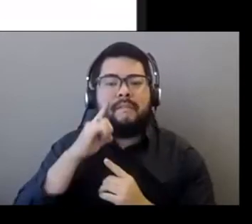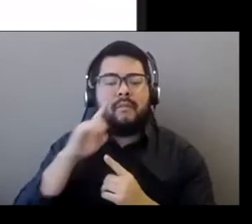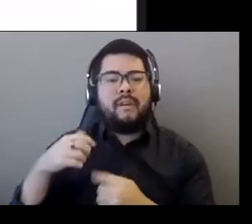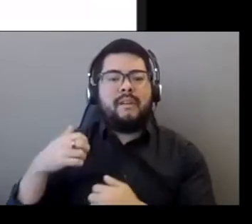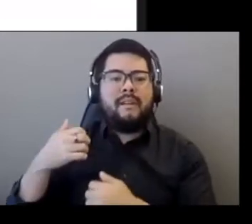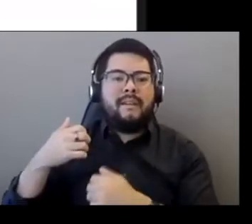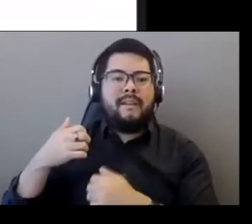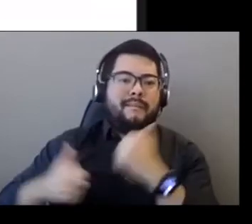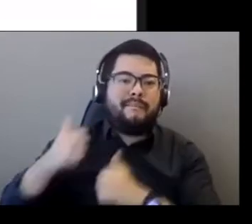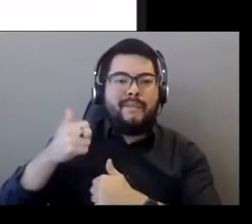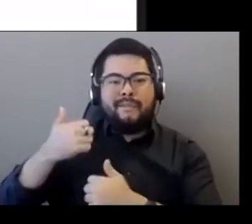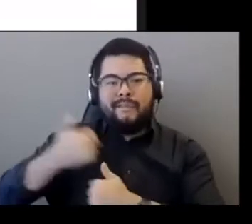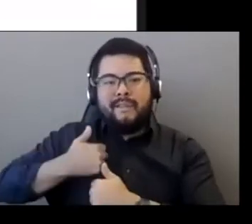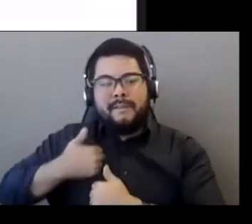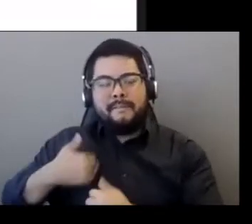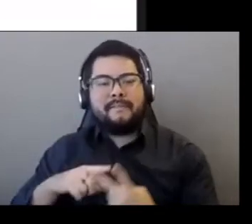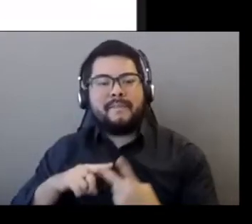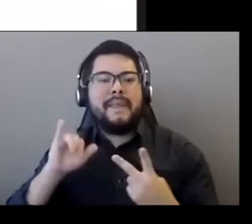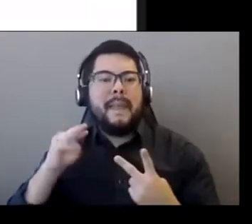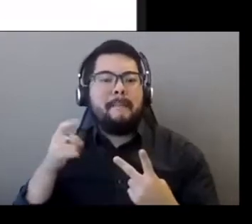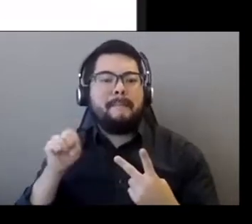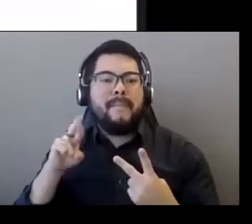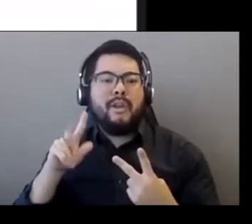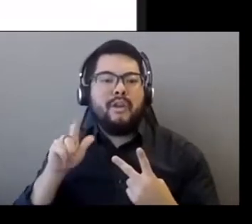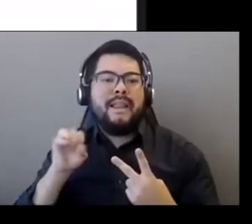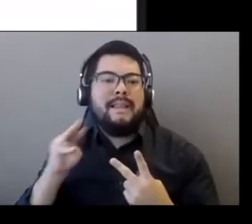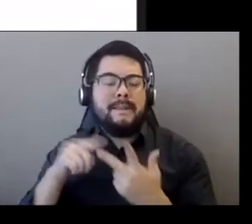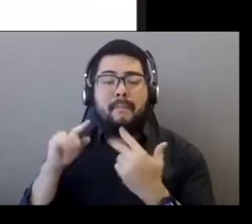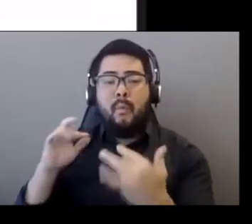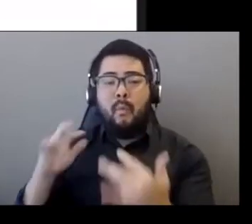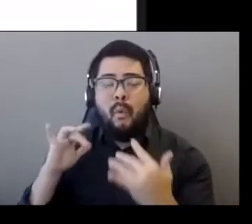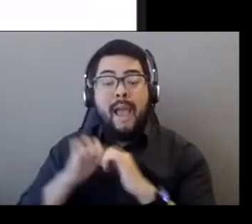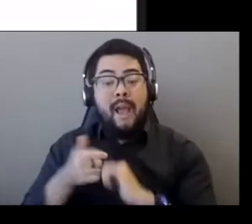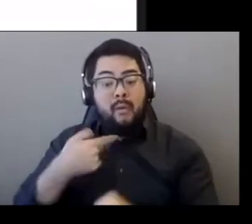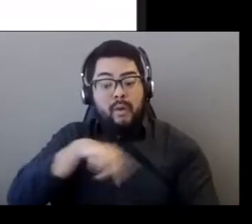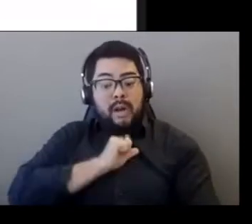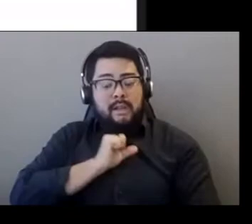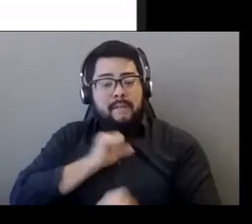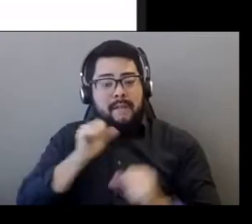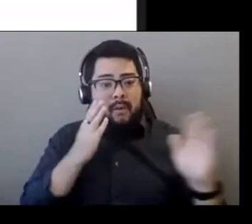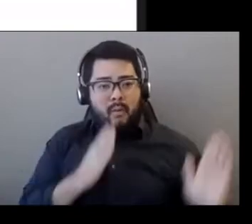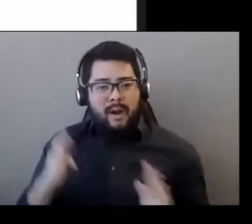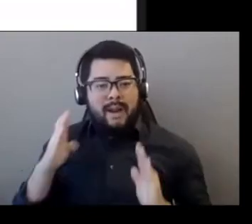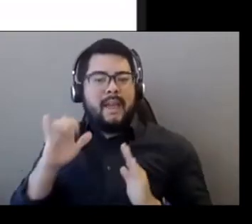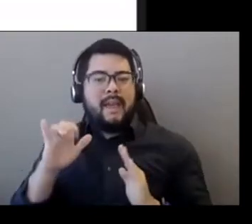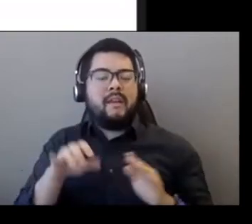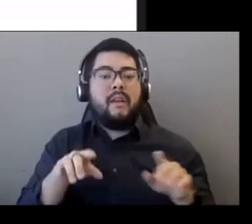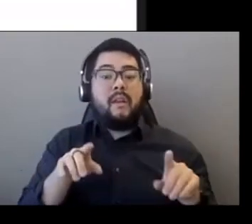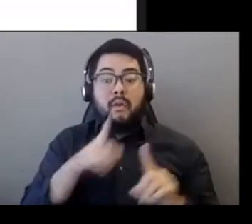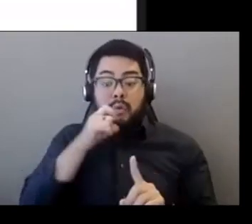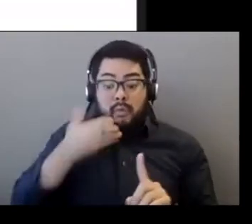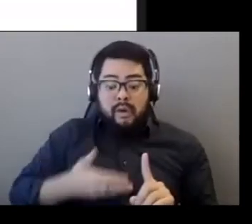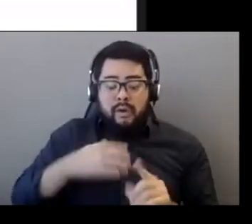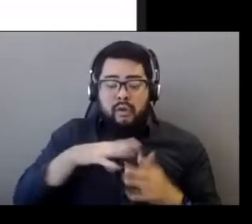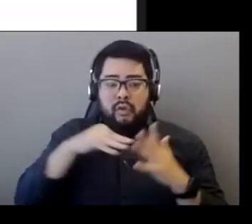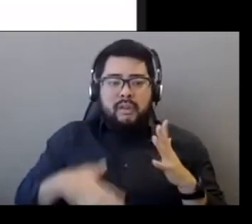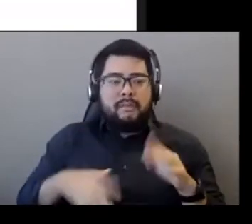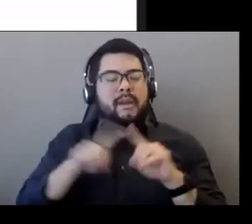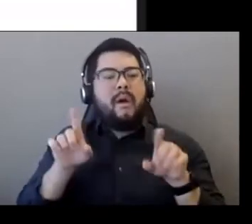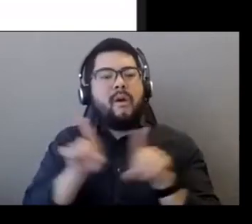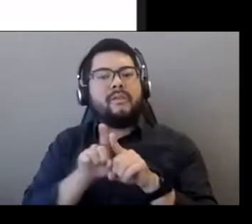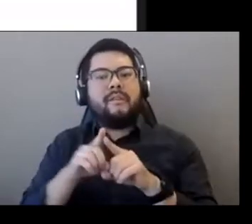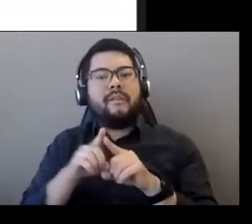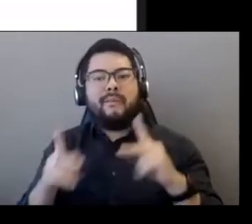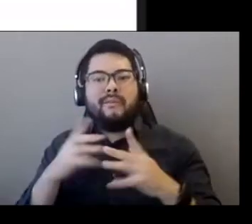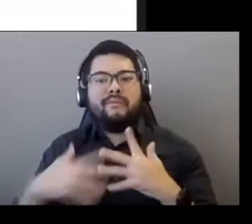and war? And how do we as student organizers, but also organizers on our campus who may not be students, connect our asks and